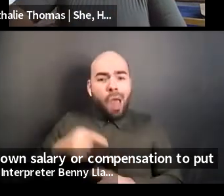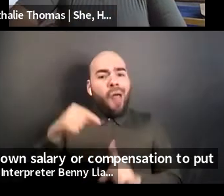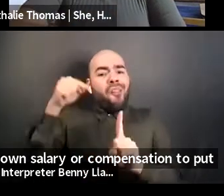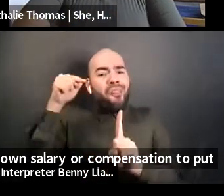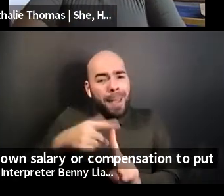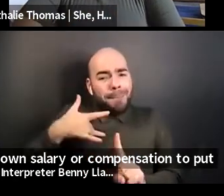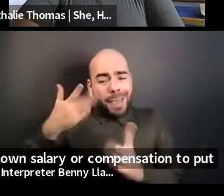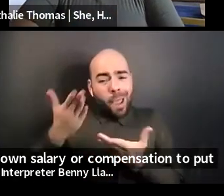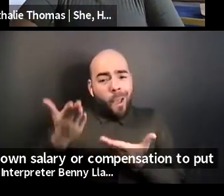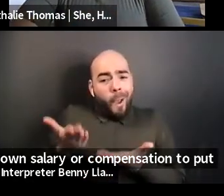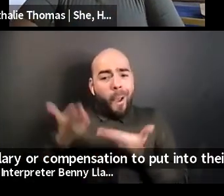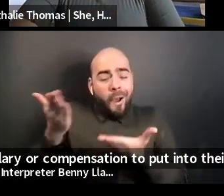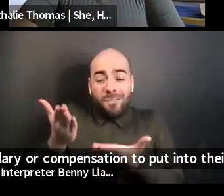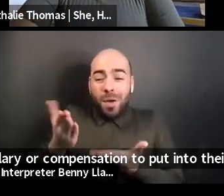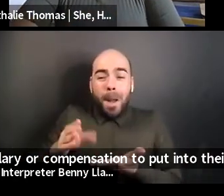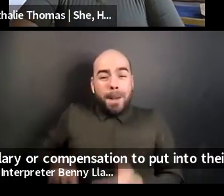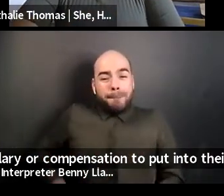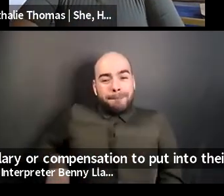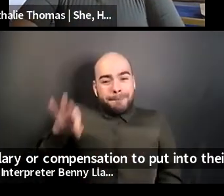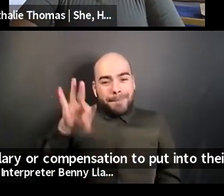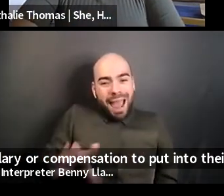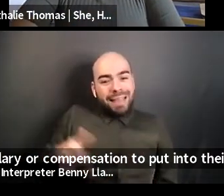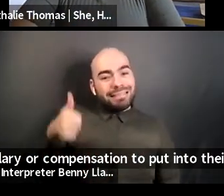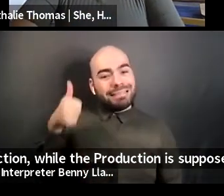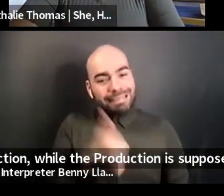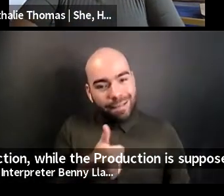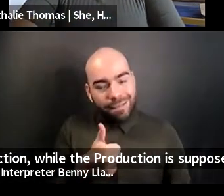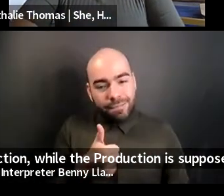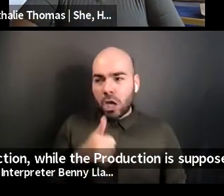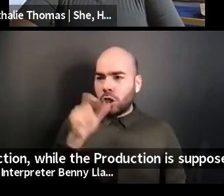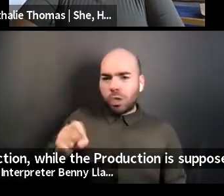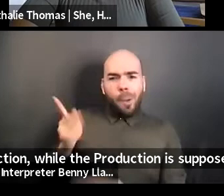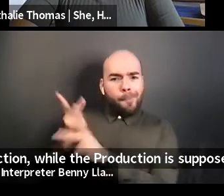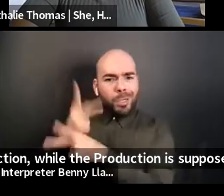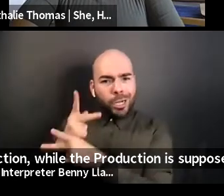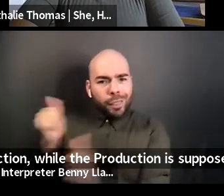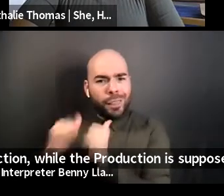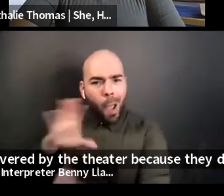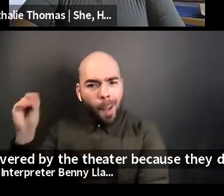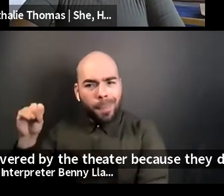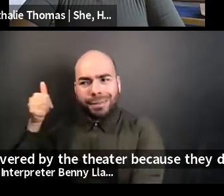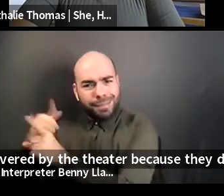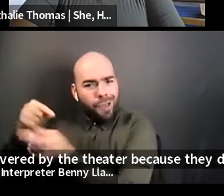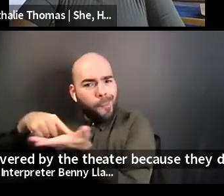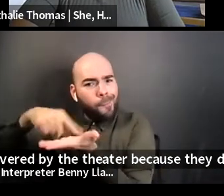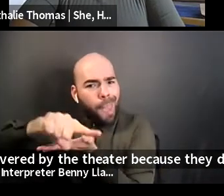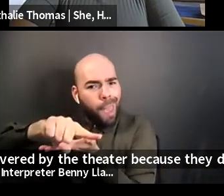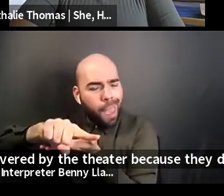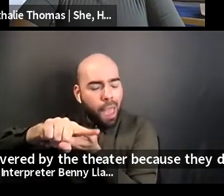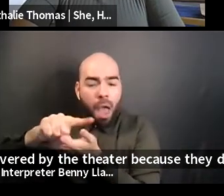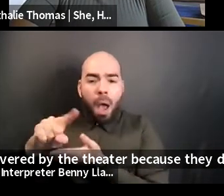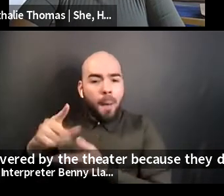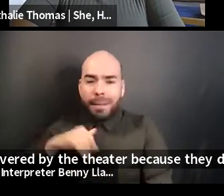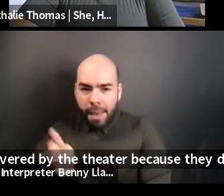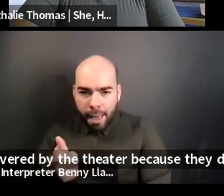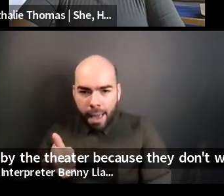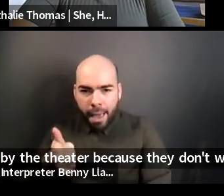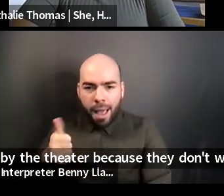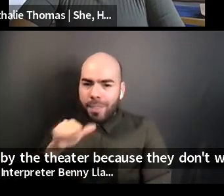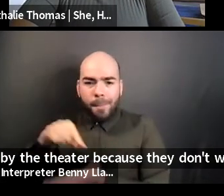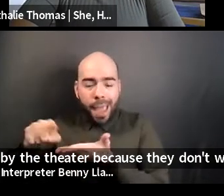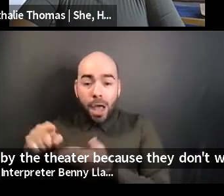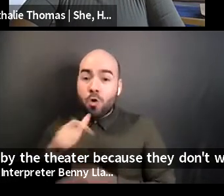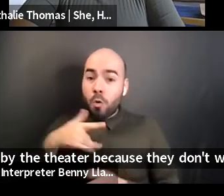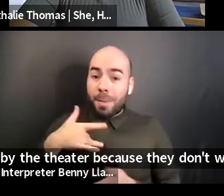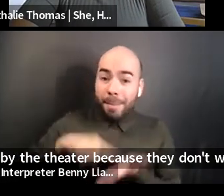own production while the production is supposed to be covered by the theater because they don't want to get a bad review. And because